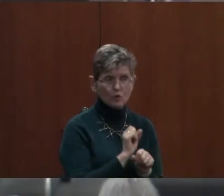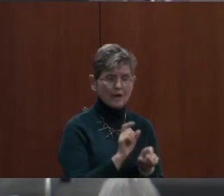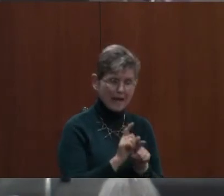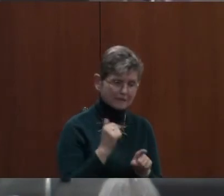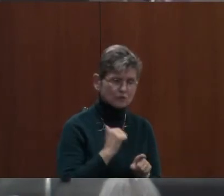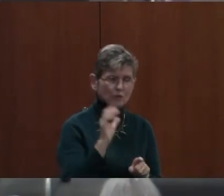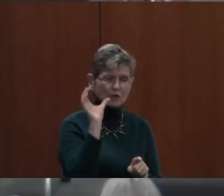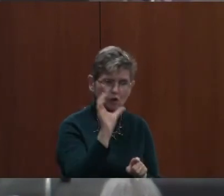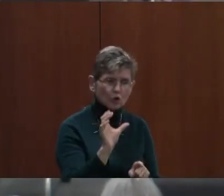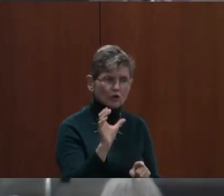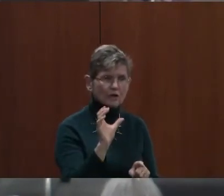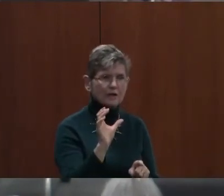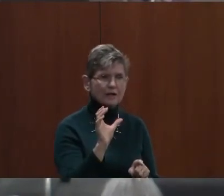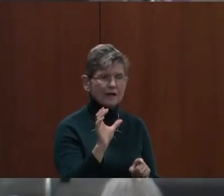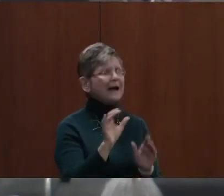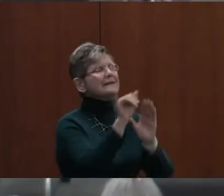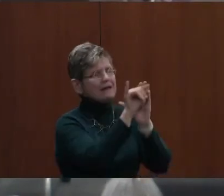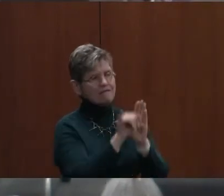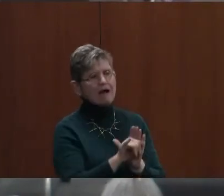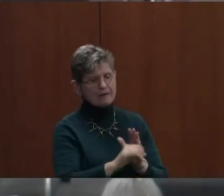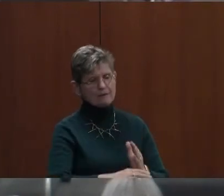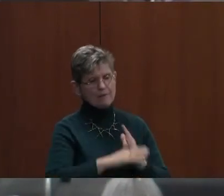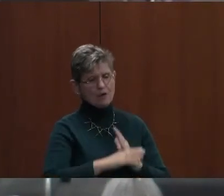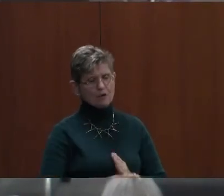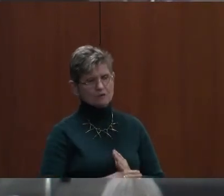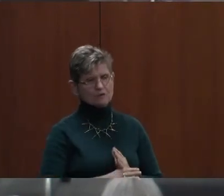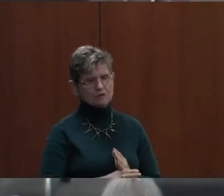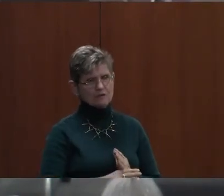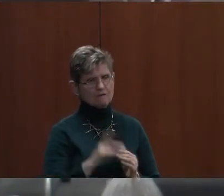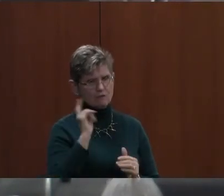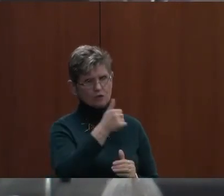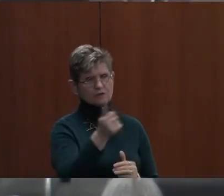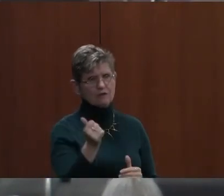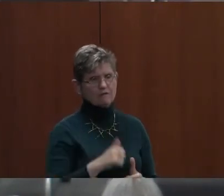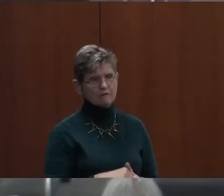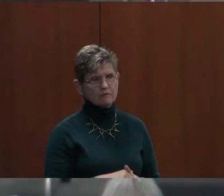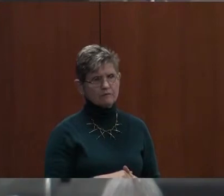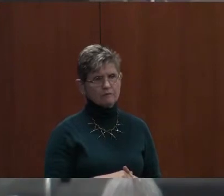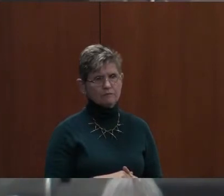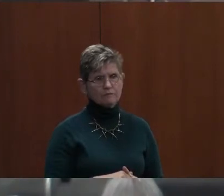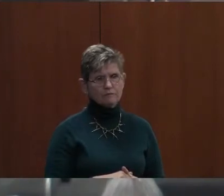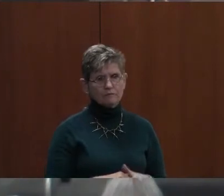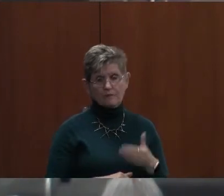for, identifying the barriers for yourself. Thank you.